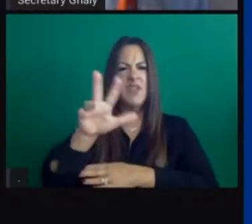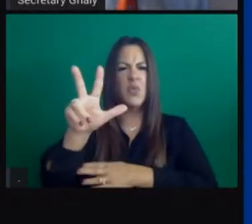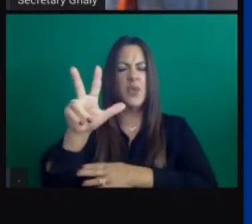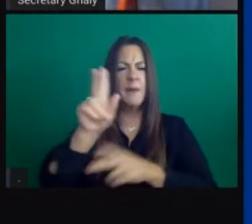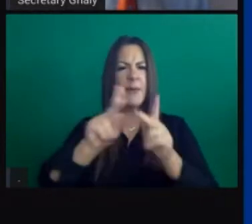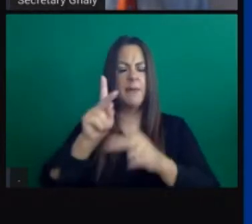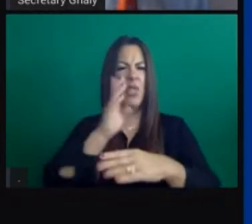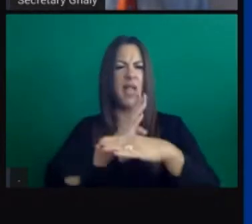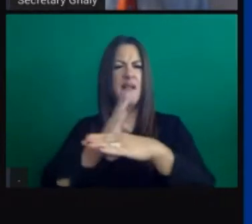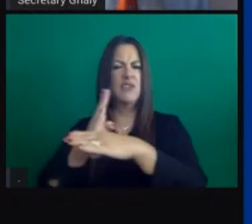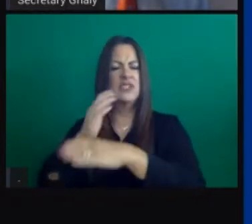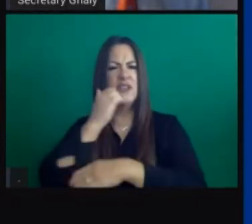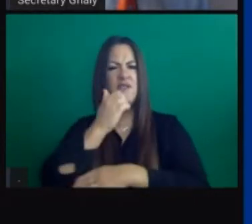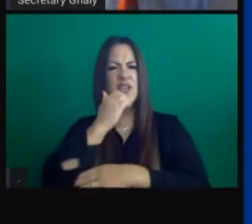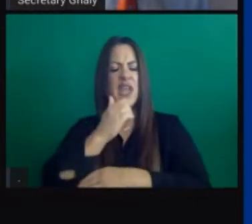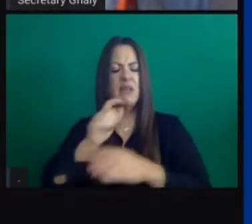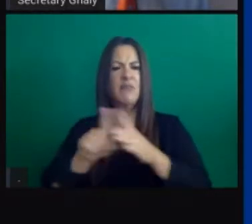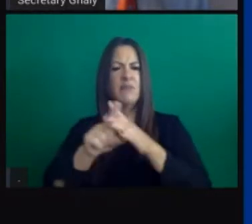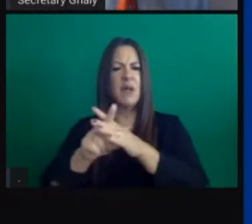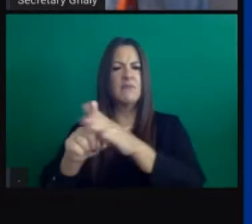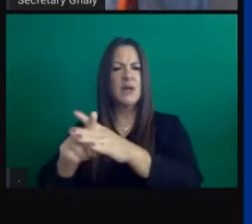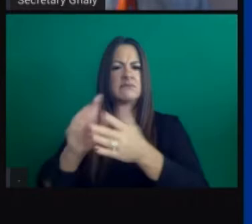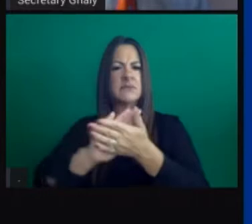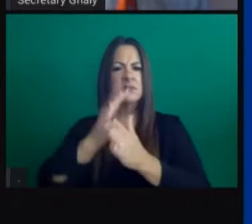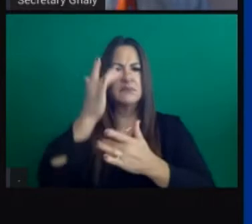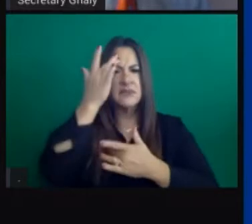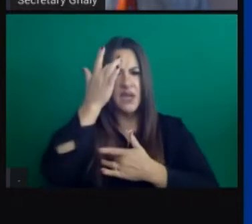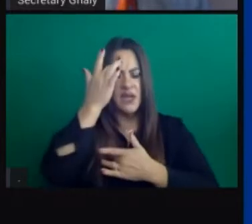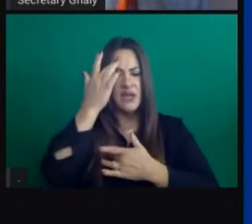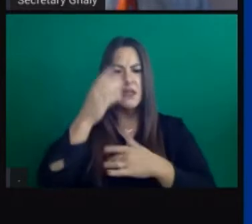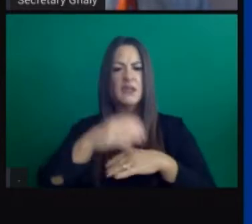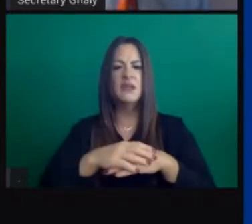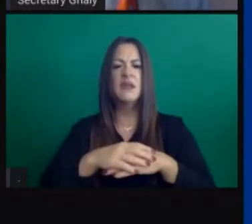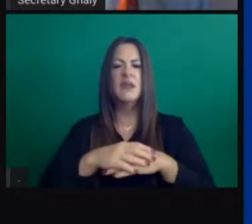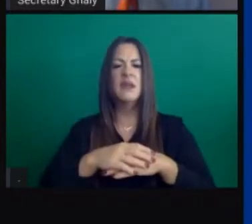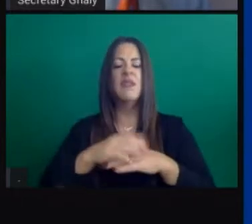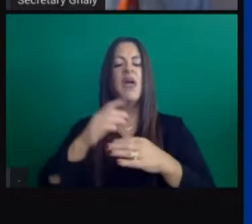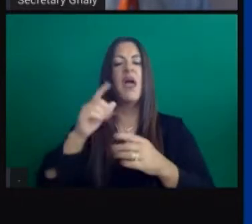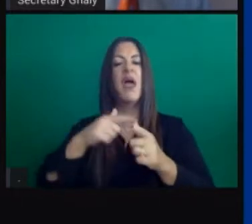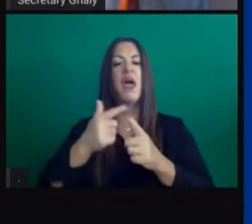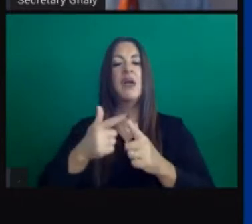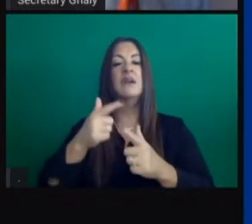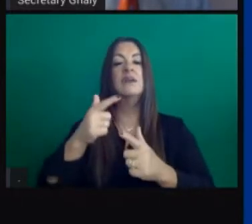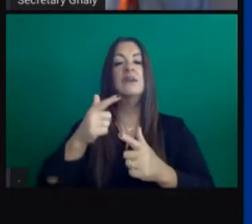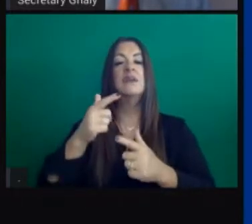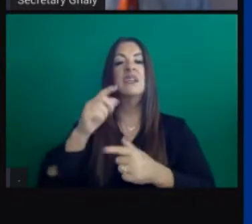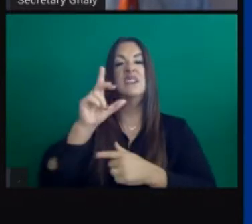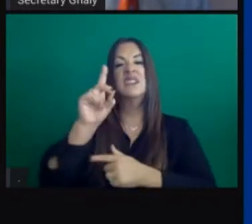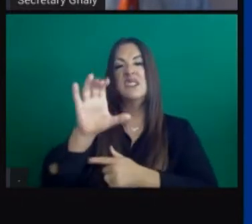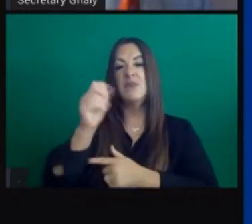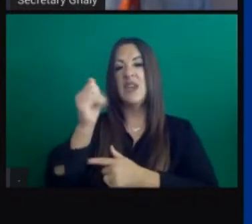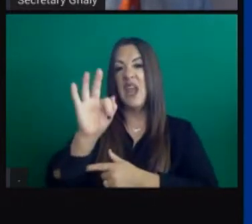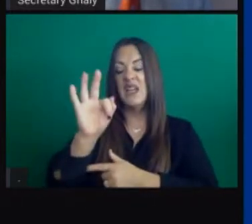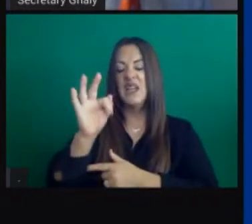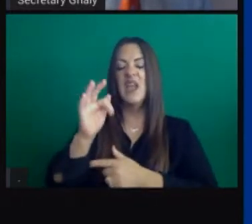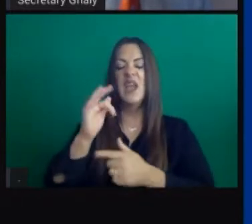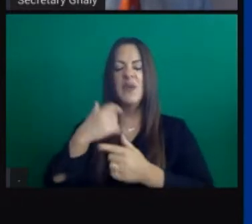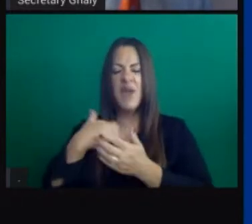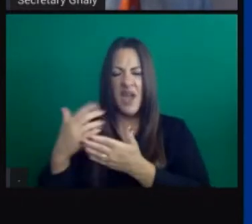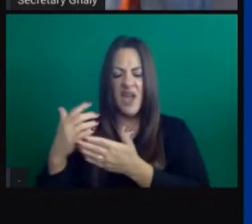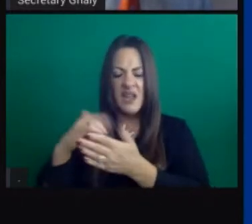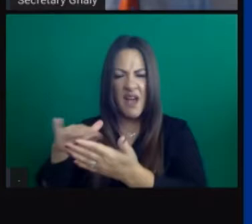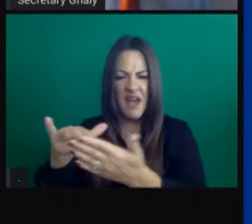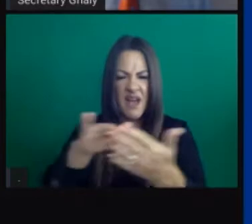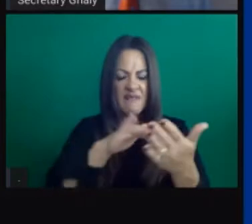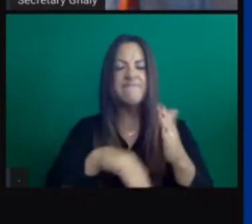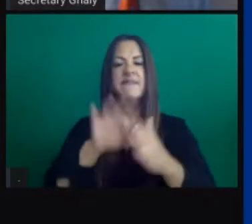of December at 730 cases in a day. And now we've come down significantly, still above